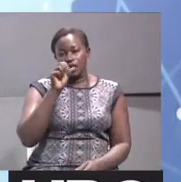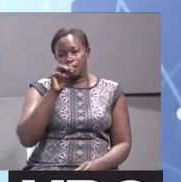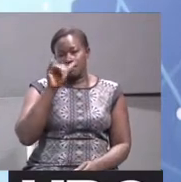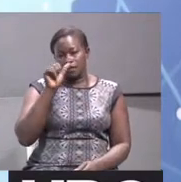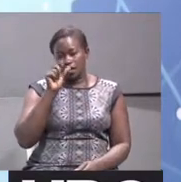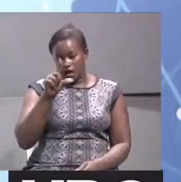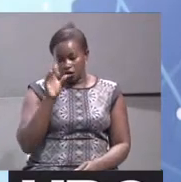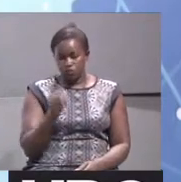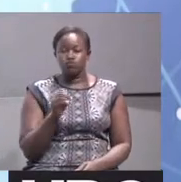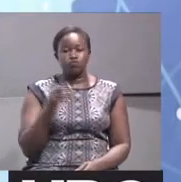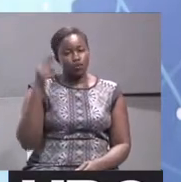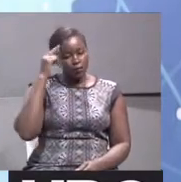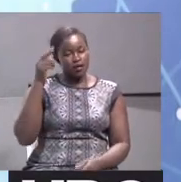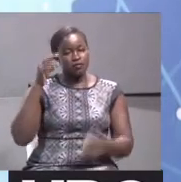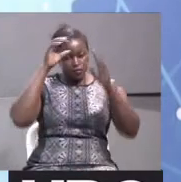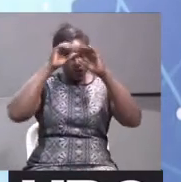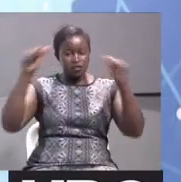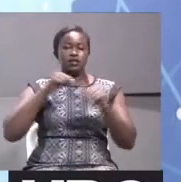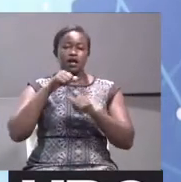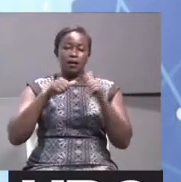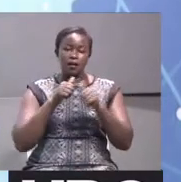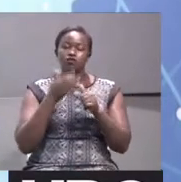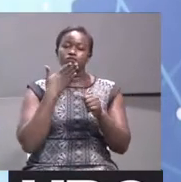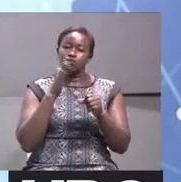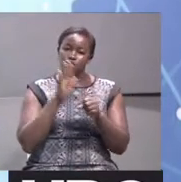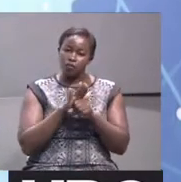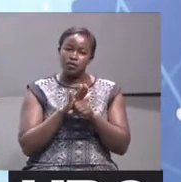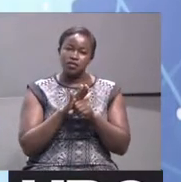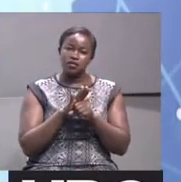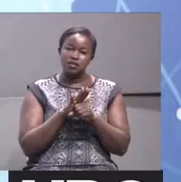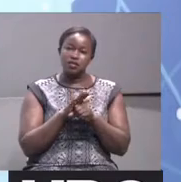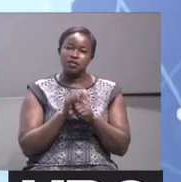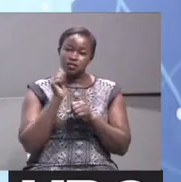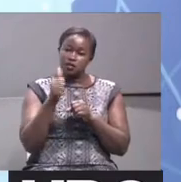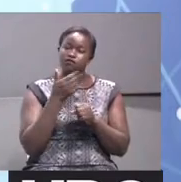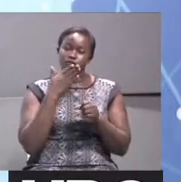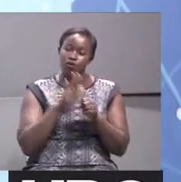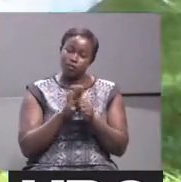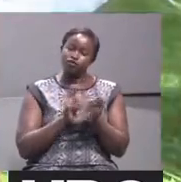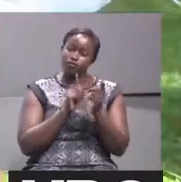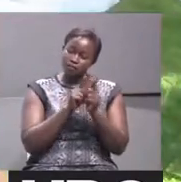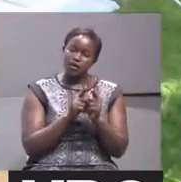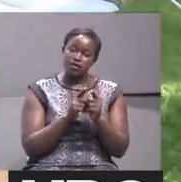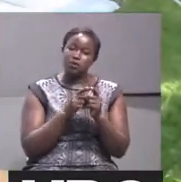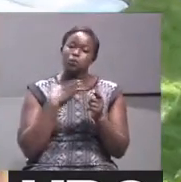the president about the promises he made to meet them.